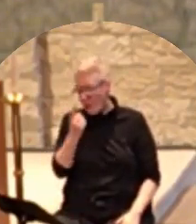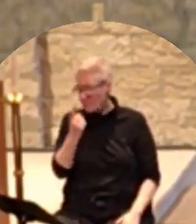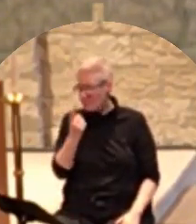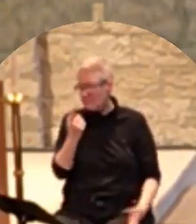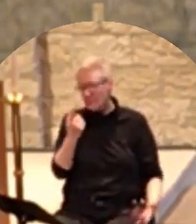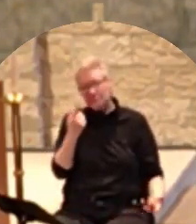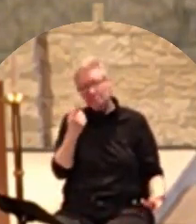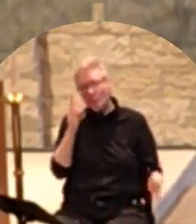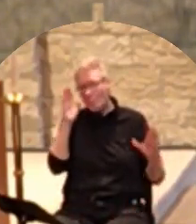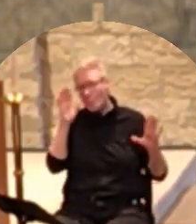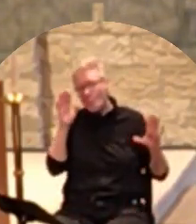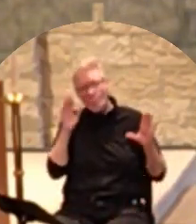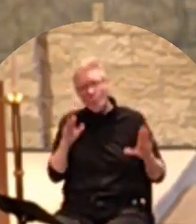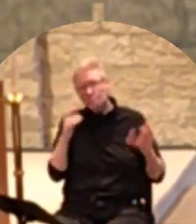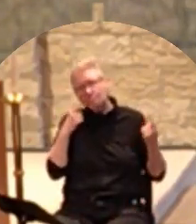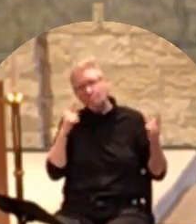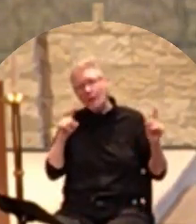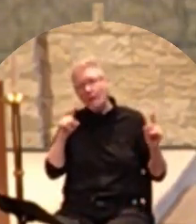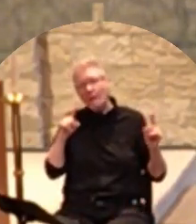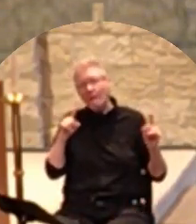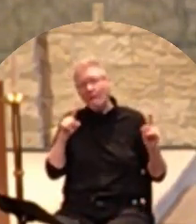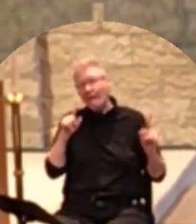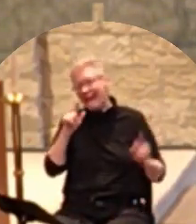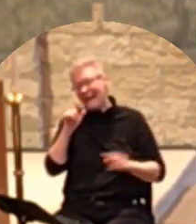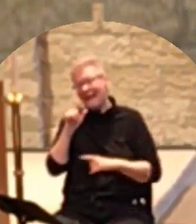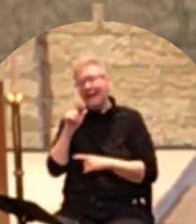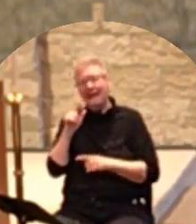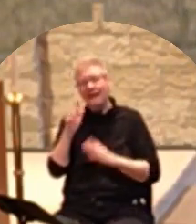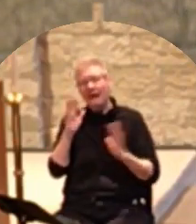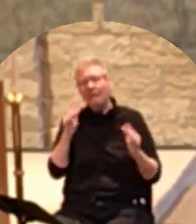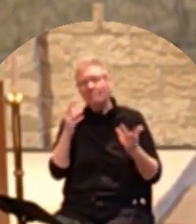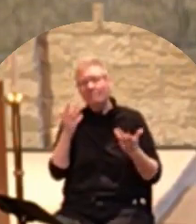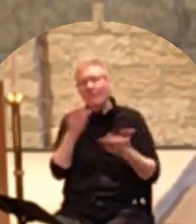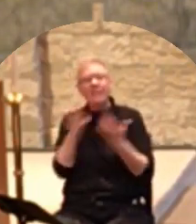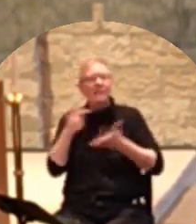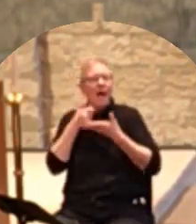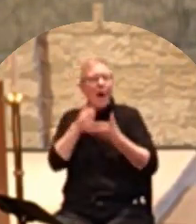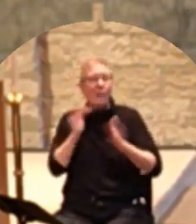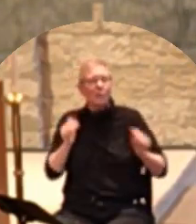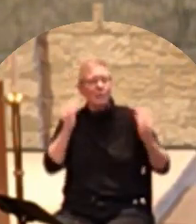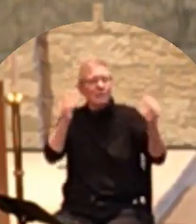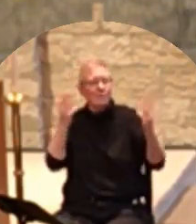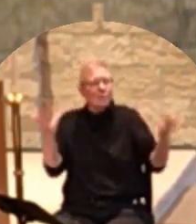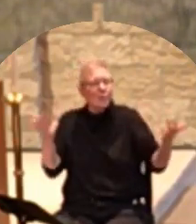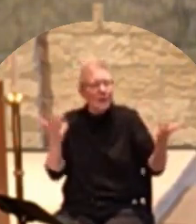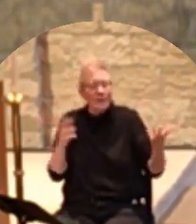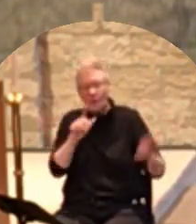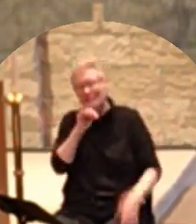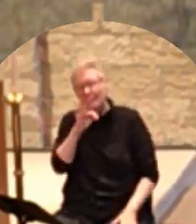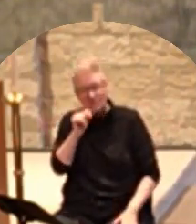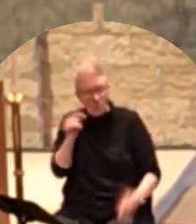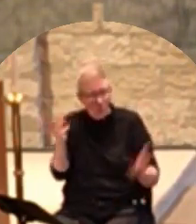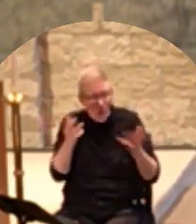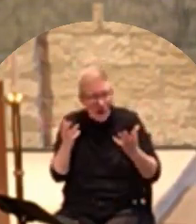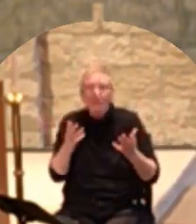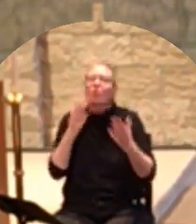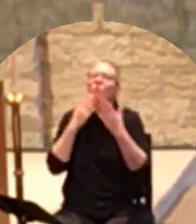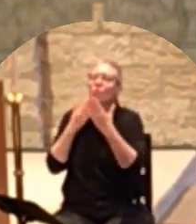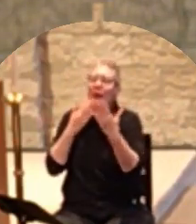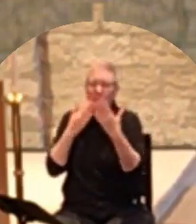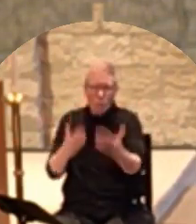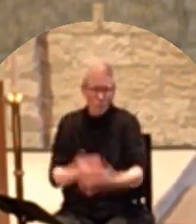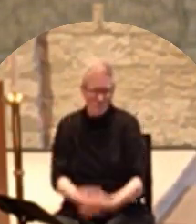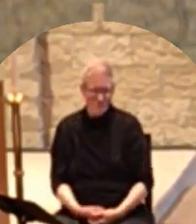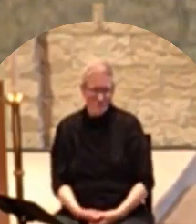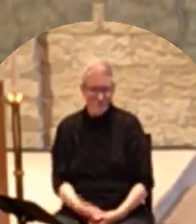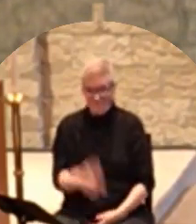of is that of gratitude and thanksgiving in our life. Have you noticed that when you start to look